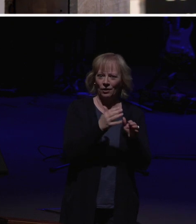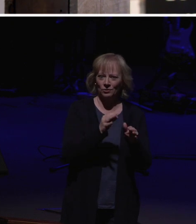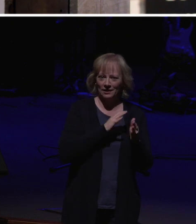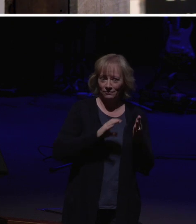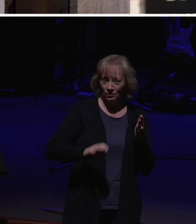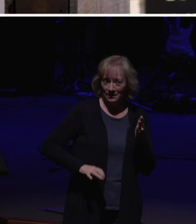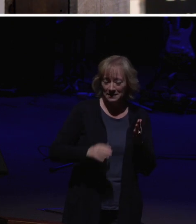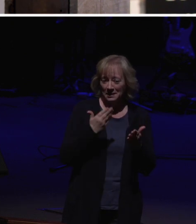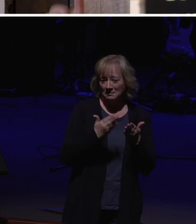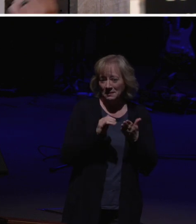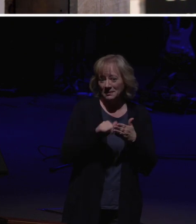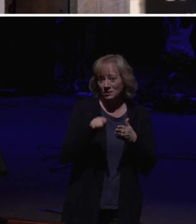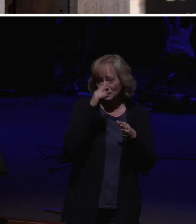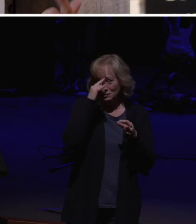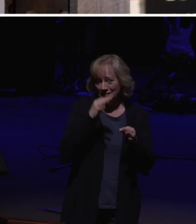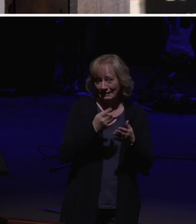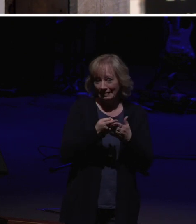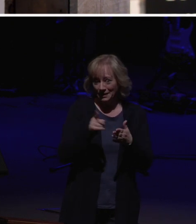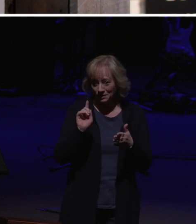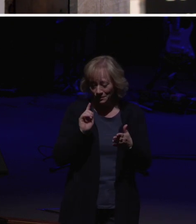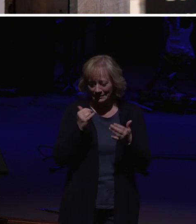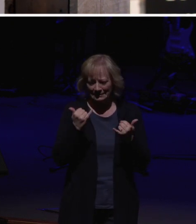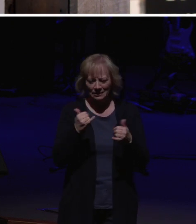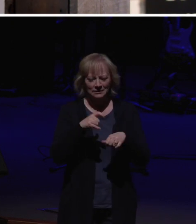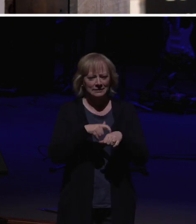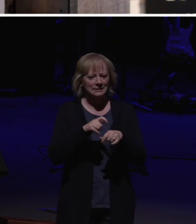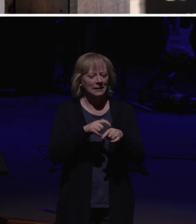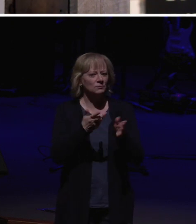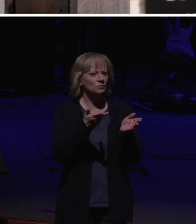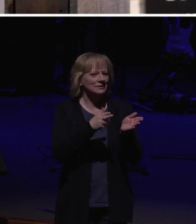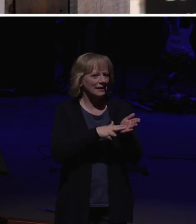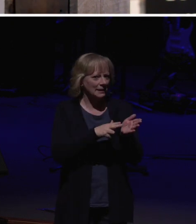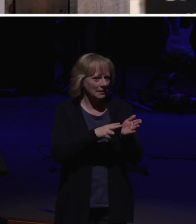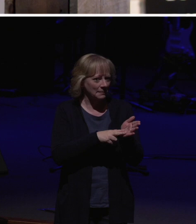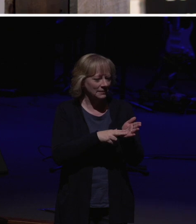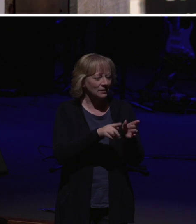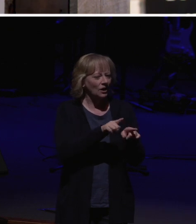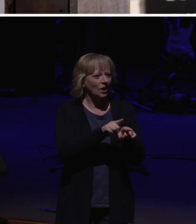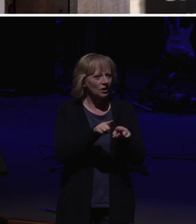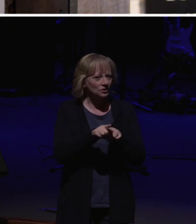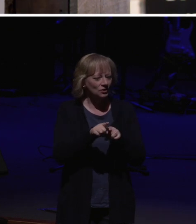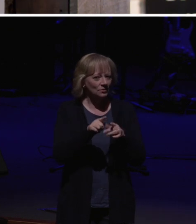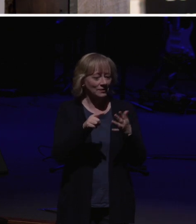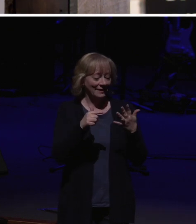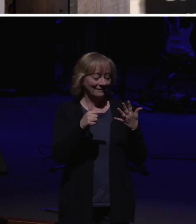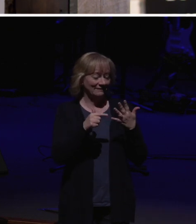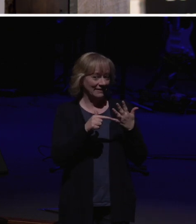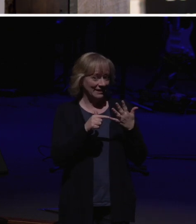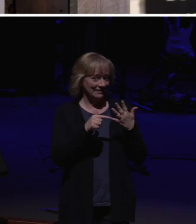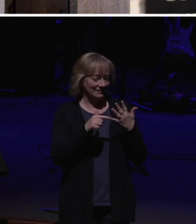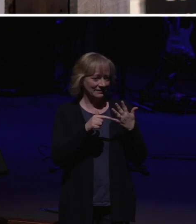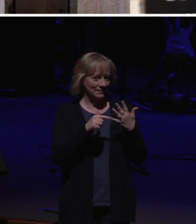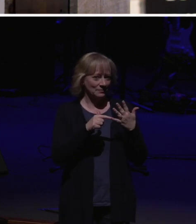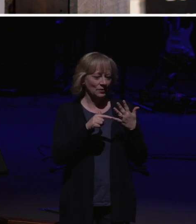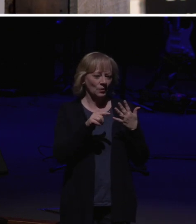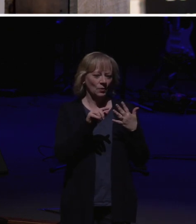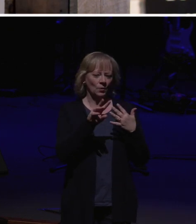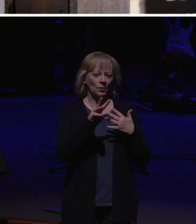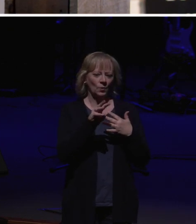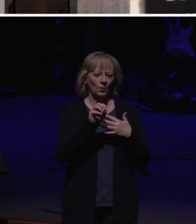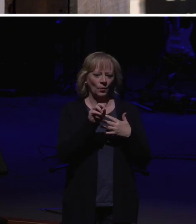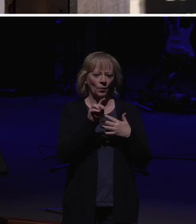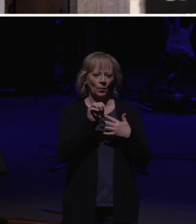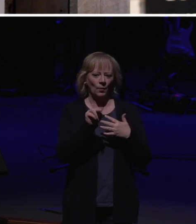was your takeaway from last weekend. Now's the time to sign up. For also five, Woodman U. Opportunity